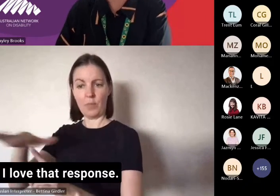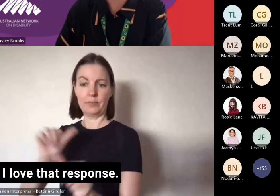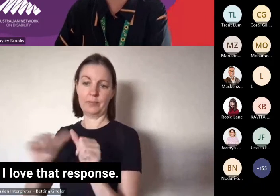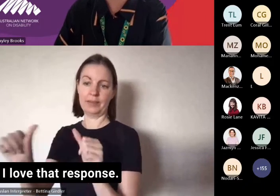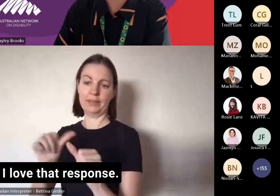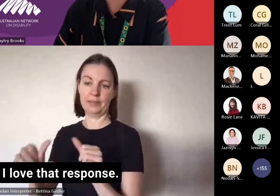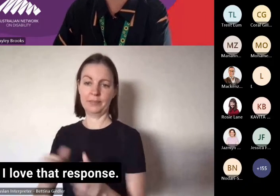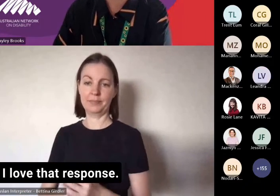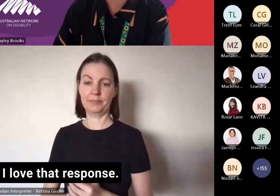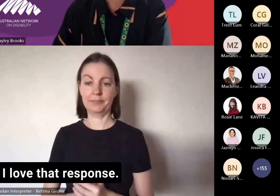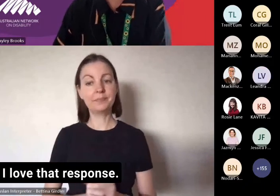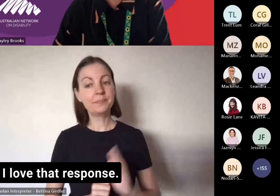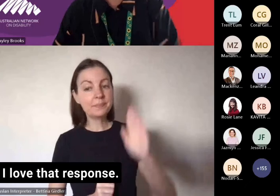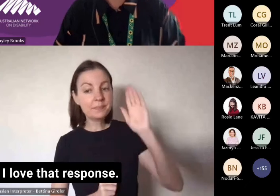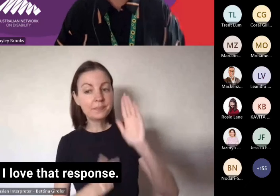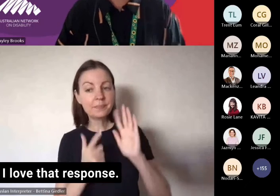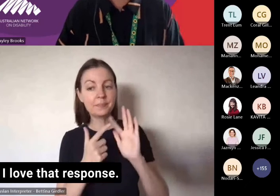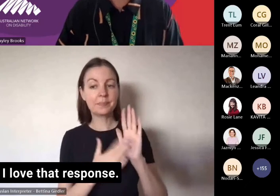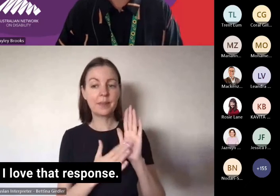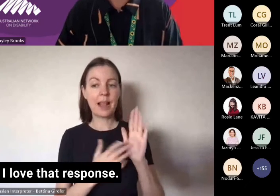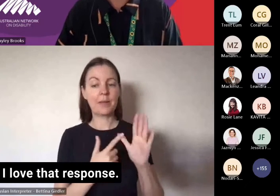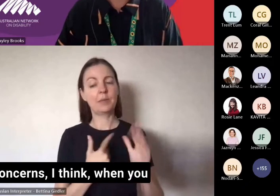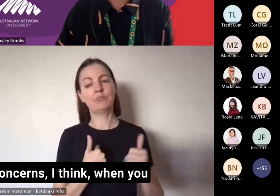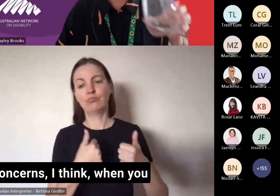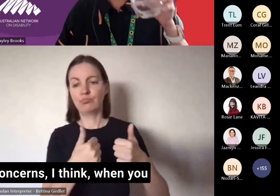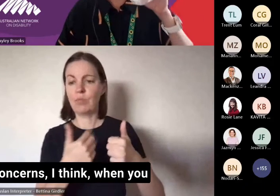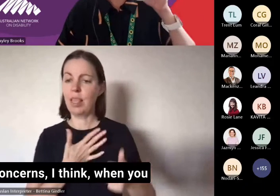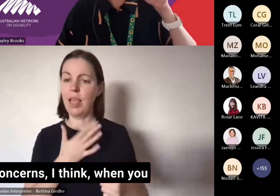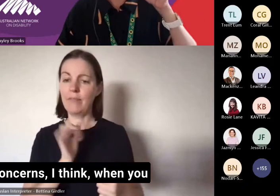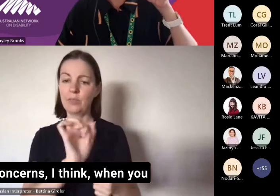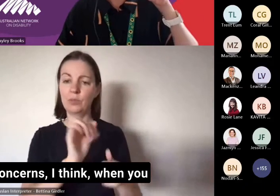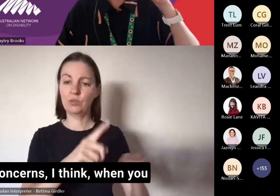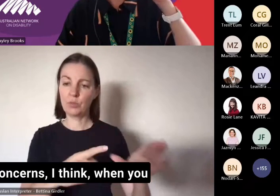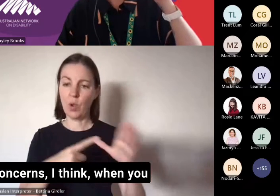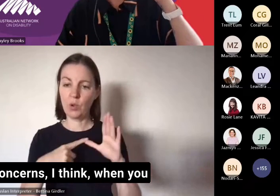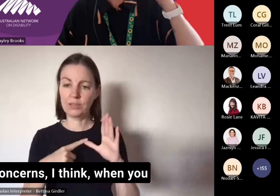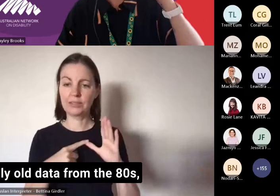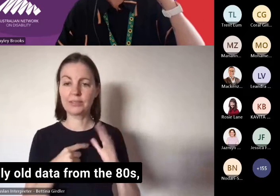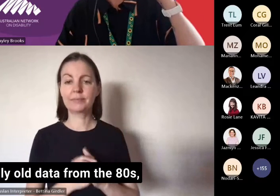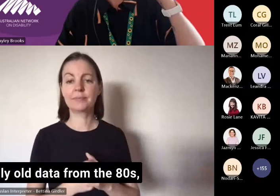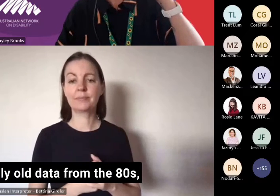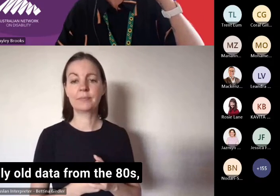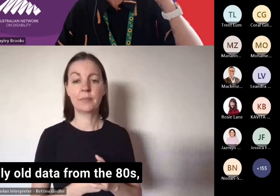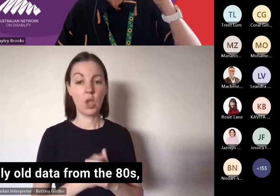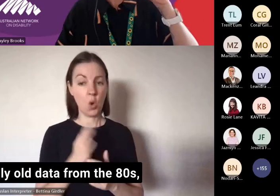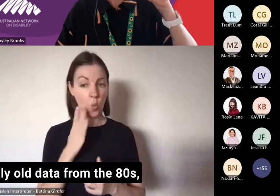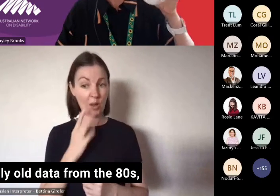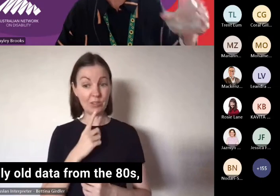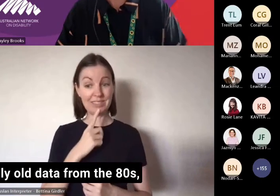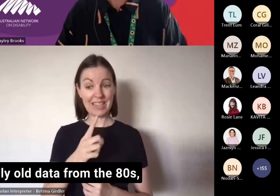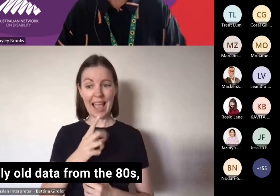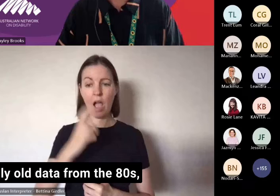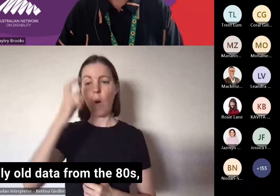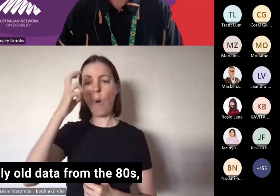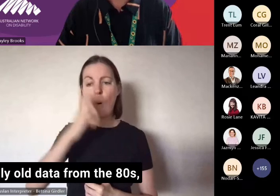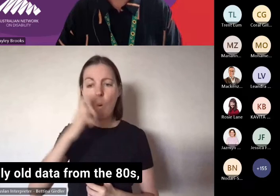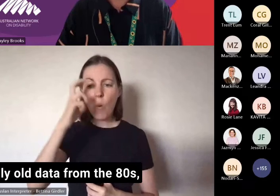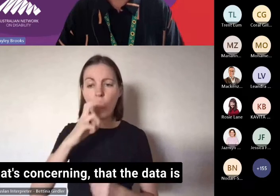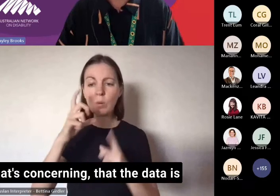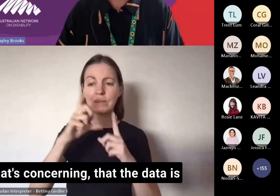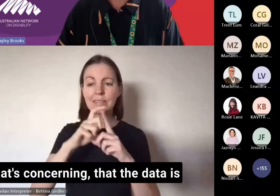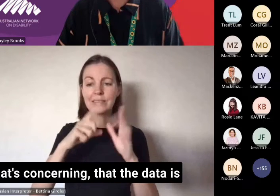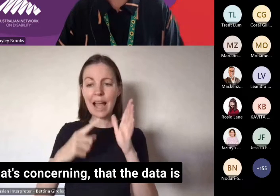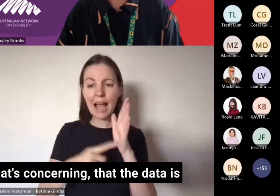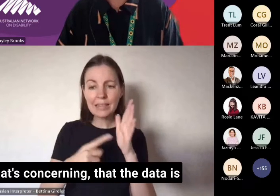Emma here. I love that response. I do have some concerns, I think, when you say that it's really old data from the